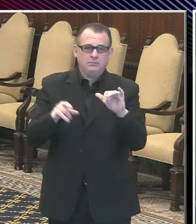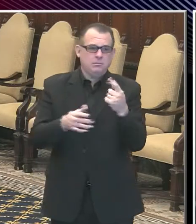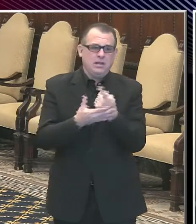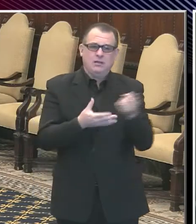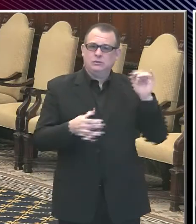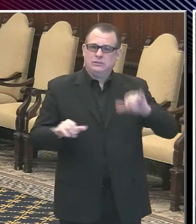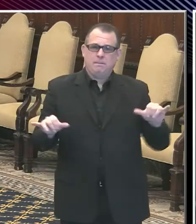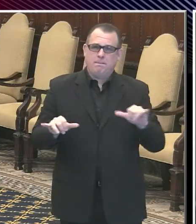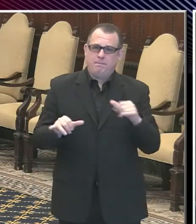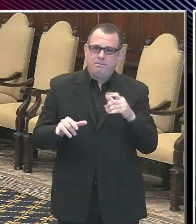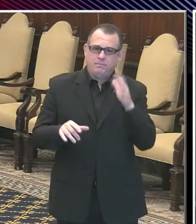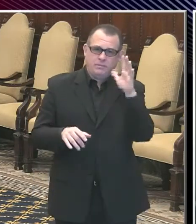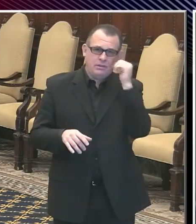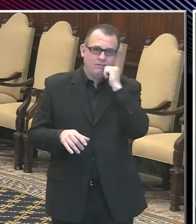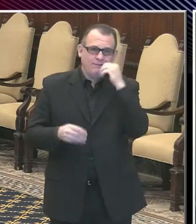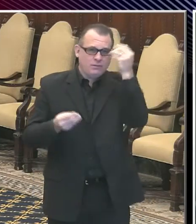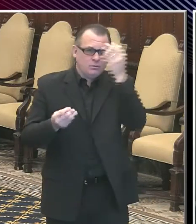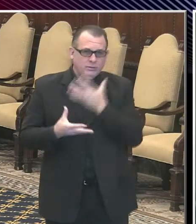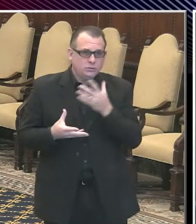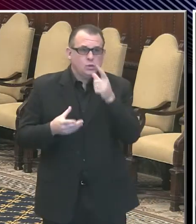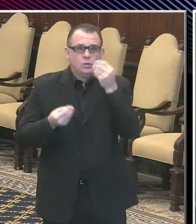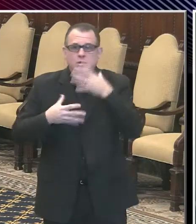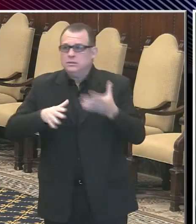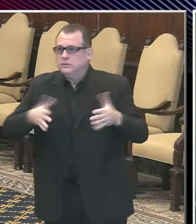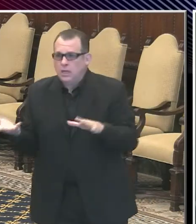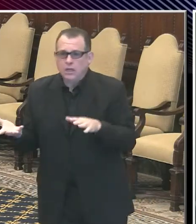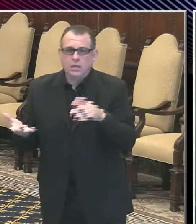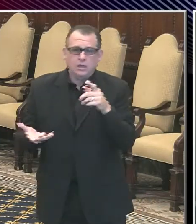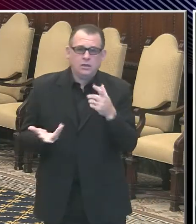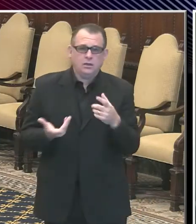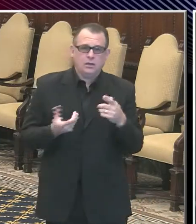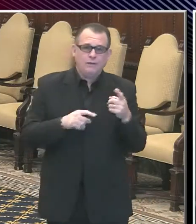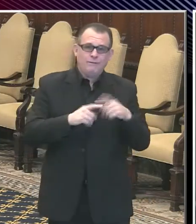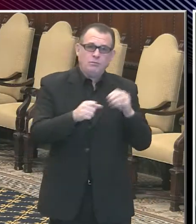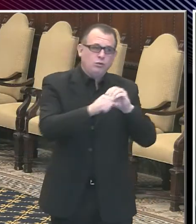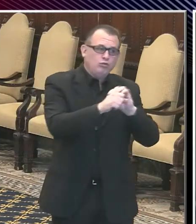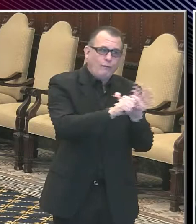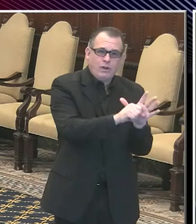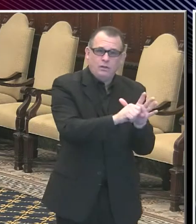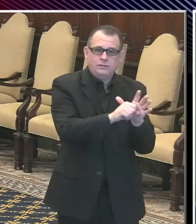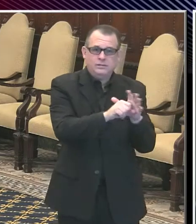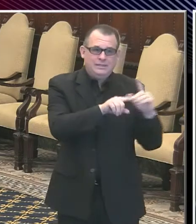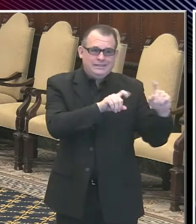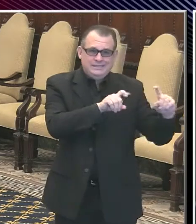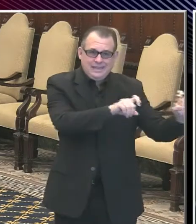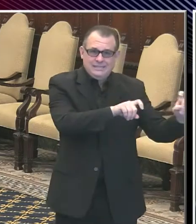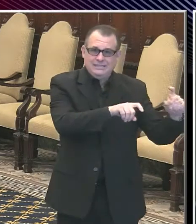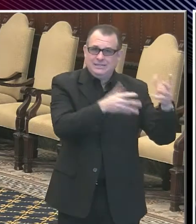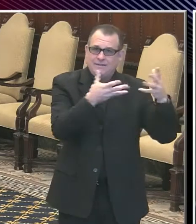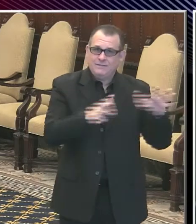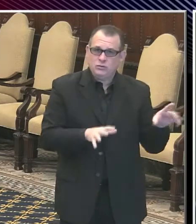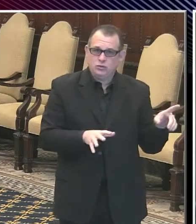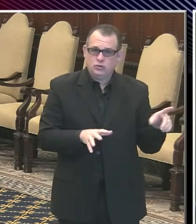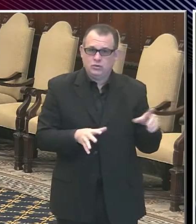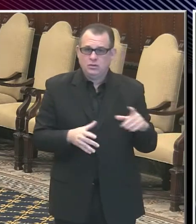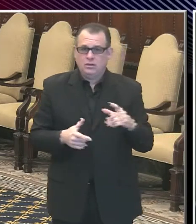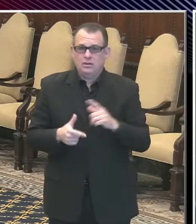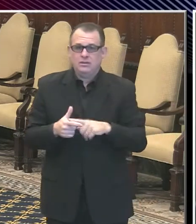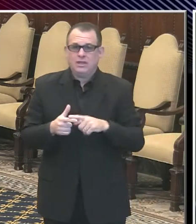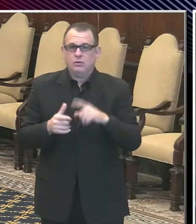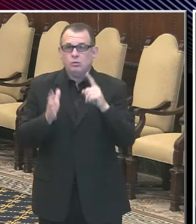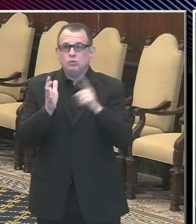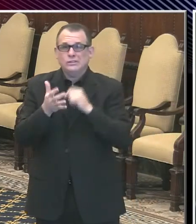information about people who may have died in the previous day or two from coronavirus infection, and we're tested at the time. We count those. But then about once a week, we